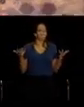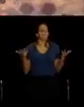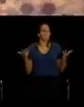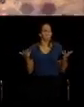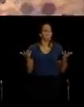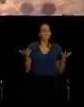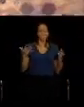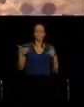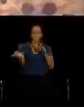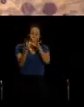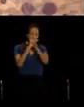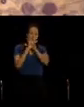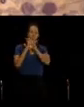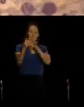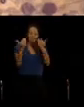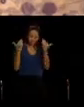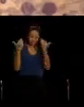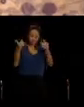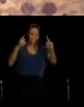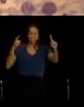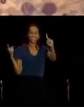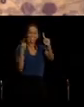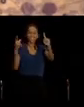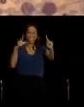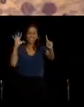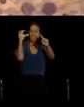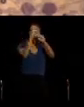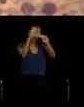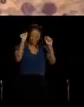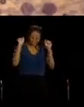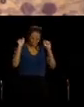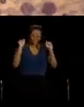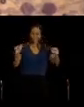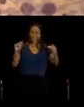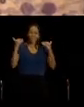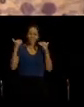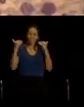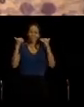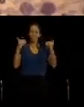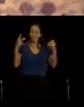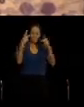foolish. Run away to a world that we